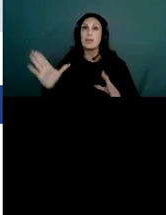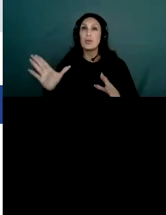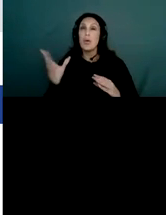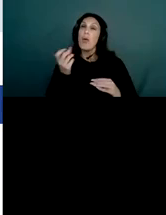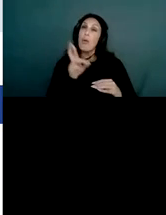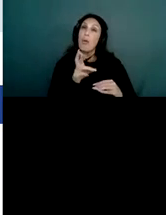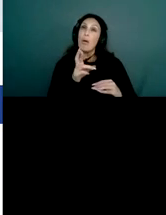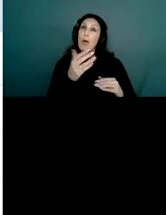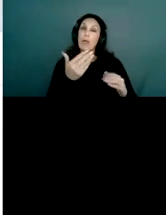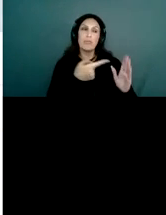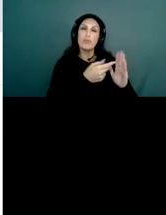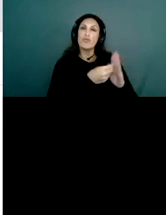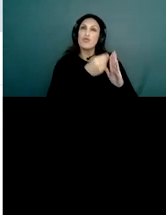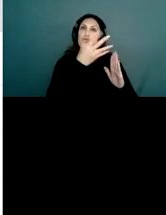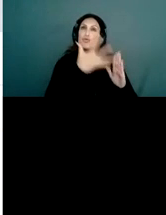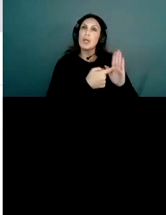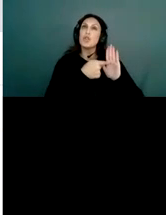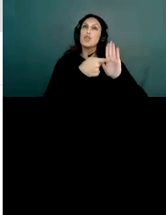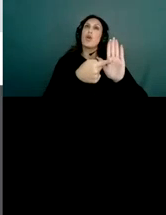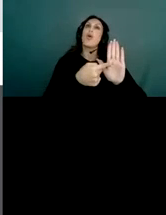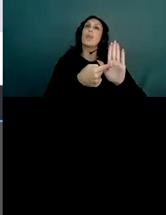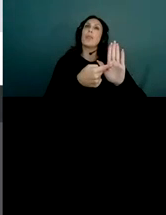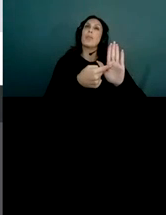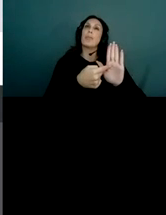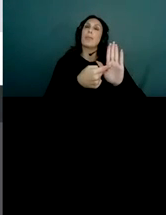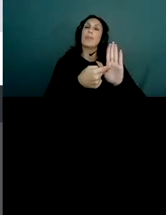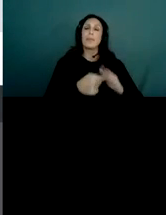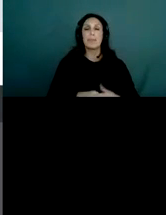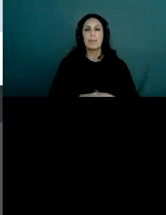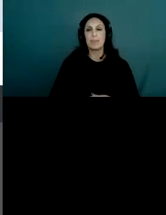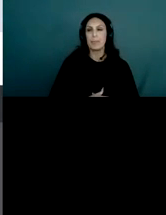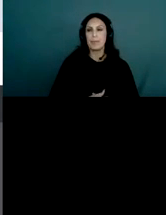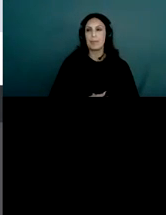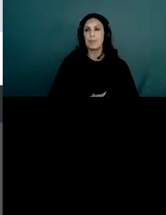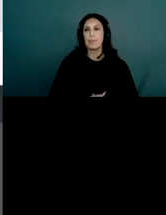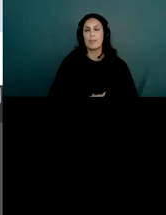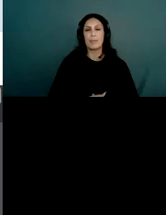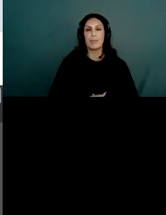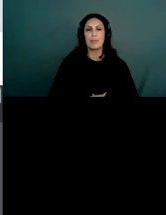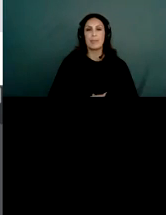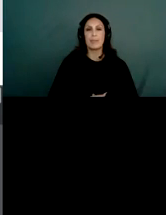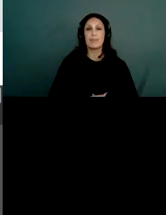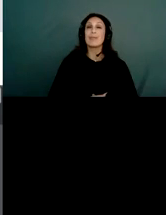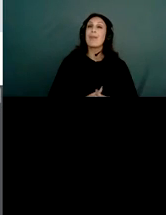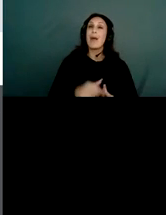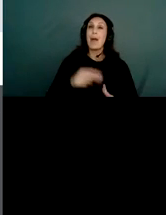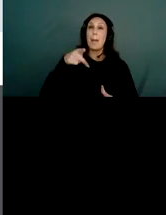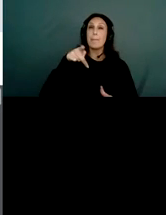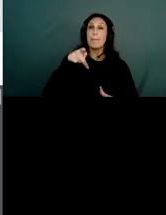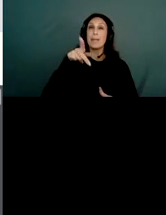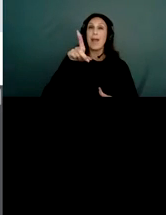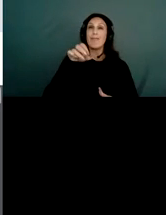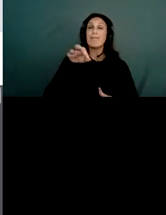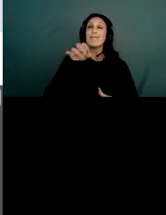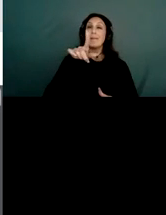ahead and click there, view the PDF, and it's extra worksheets to work on the skills that students